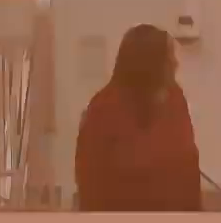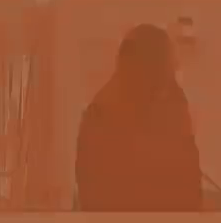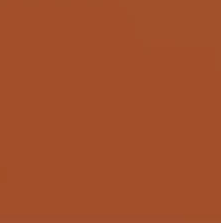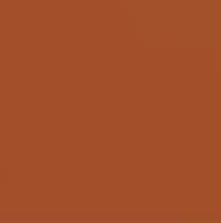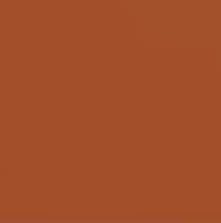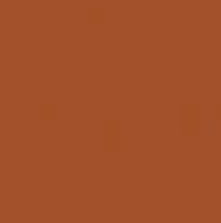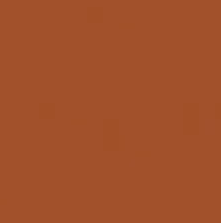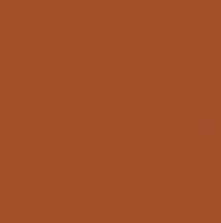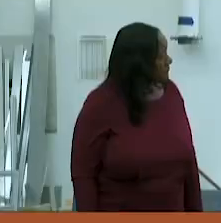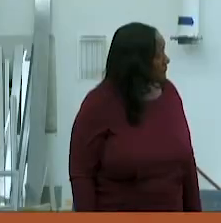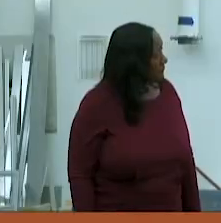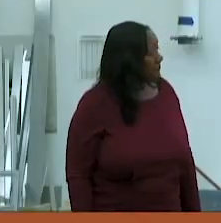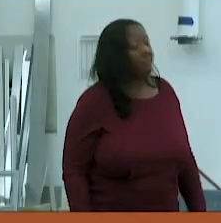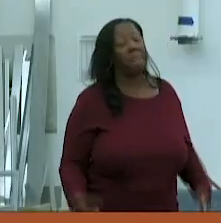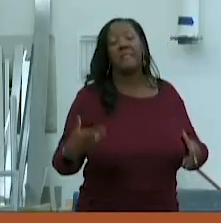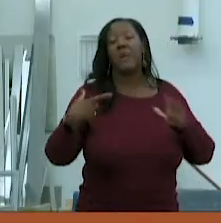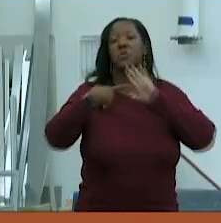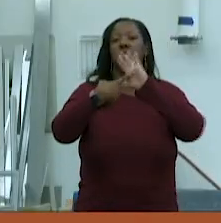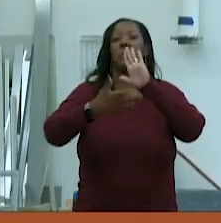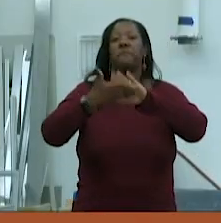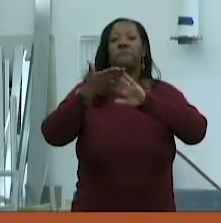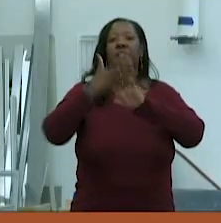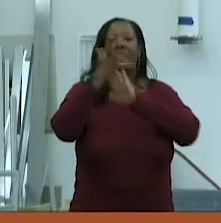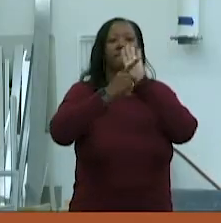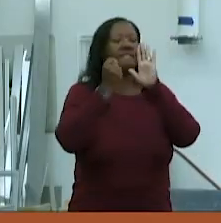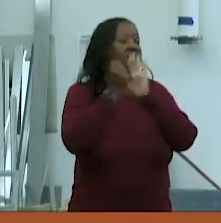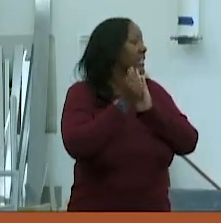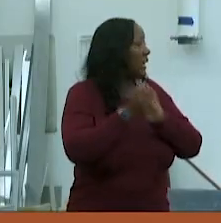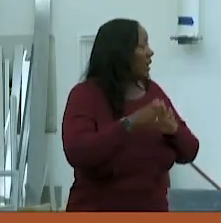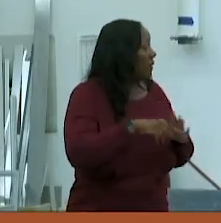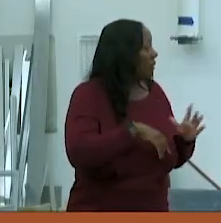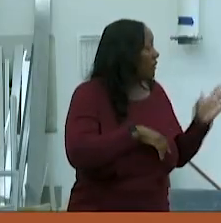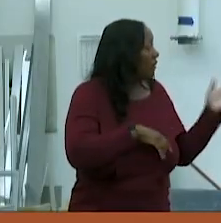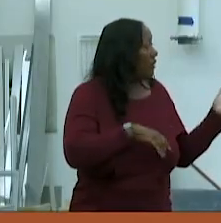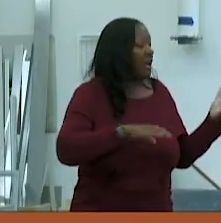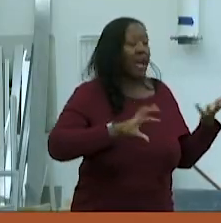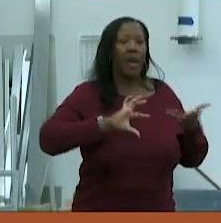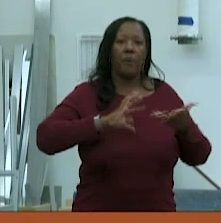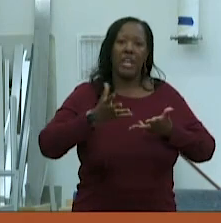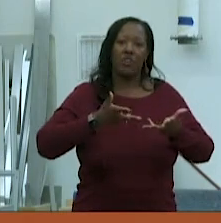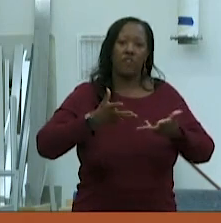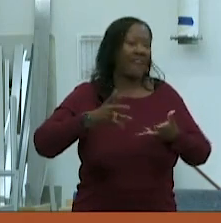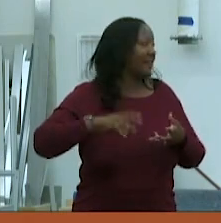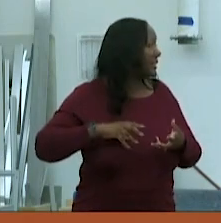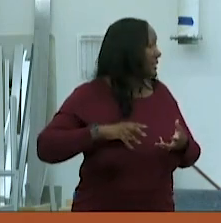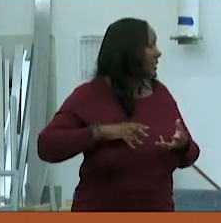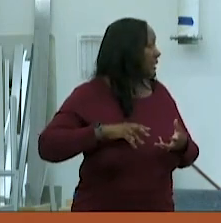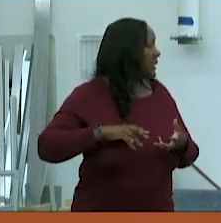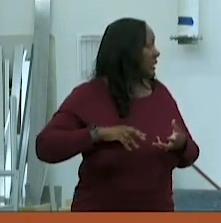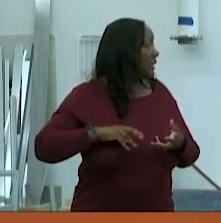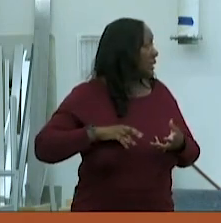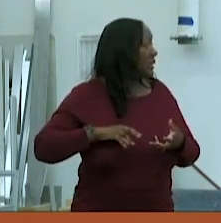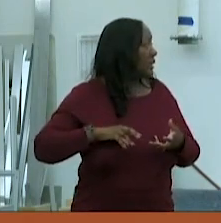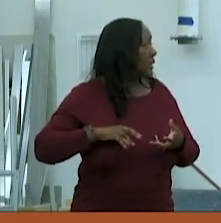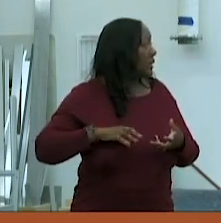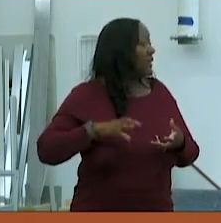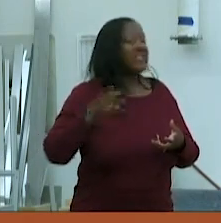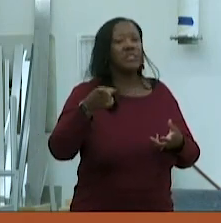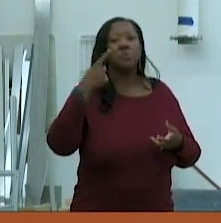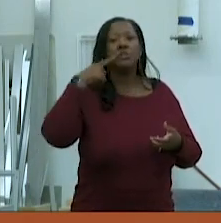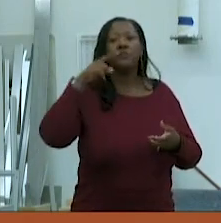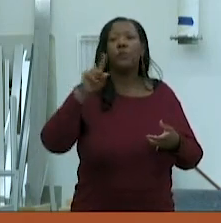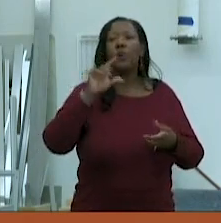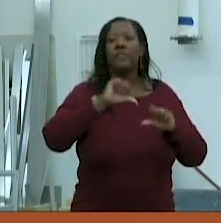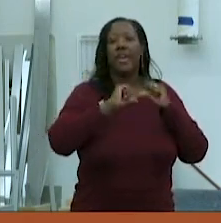So yeah, this video shows a rock interactive. It was just basically turning 2 rocks around we did for DIA. And here